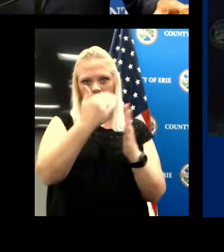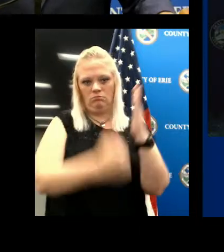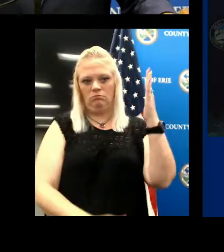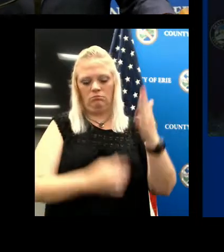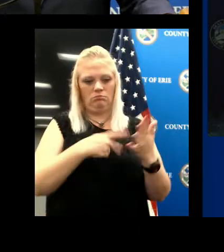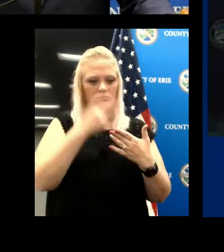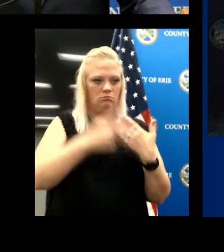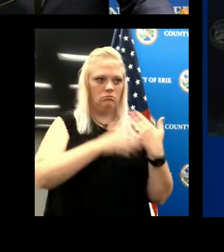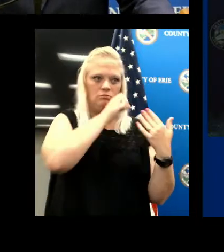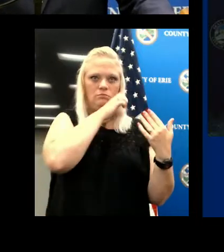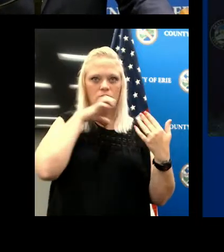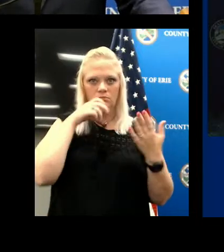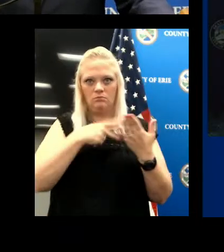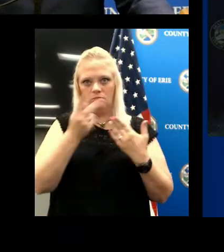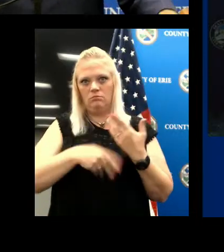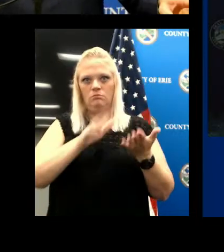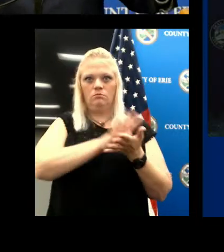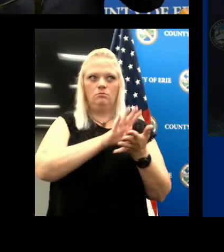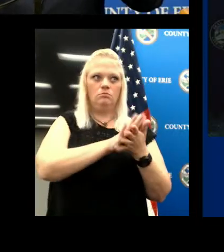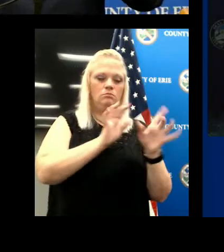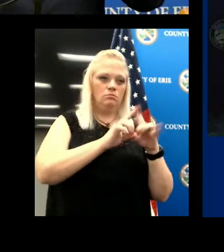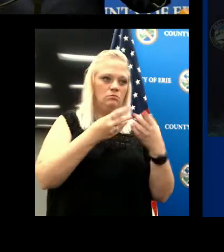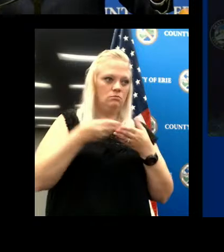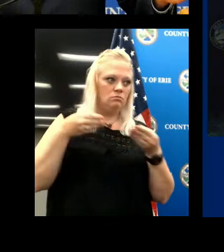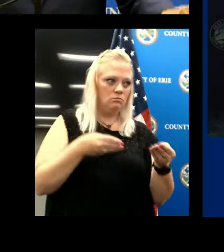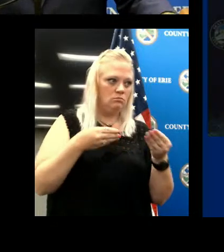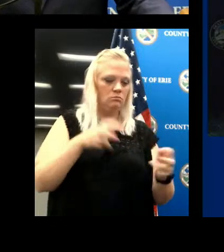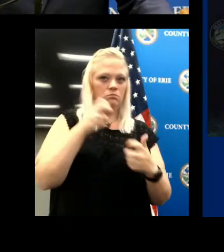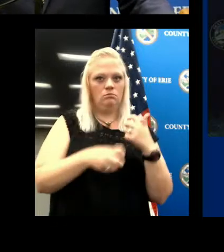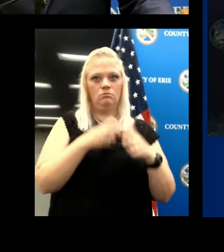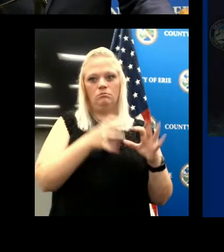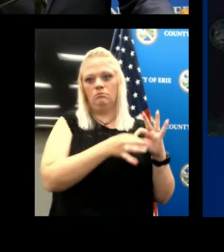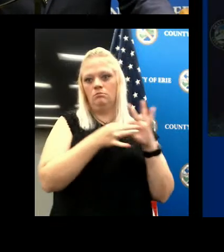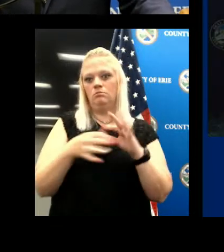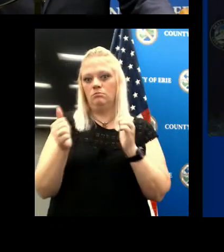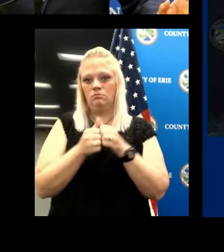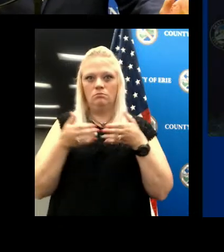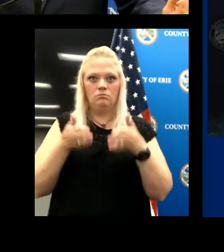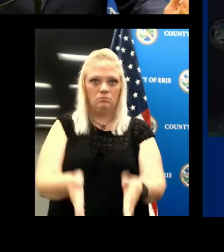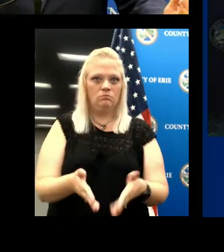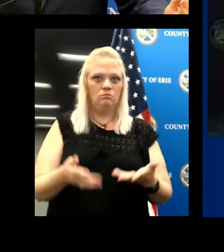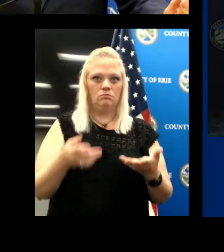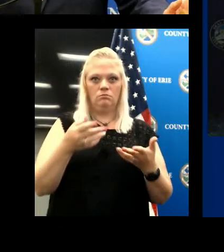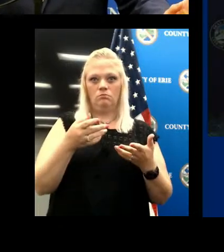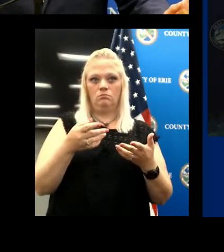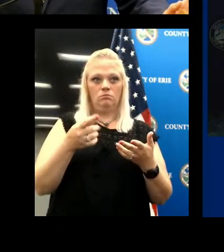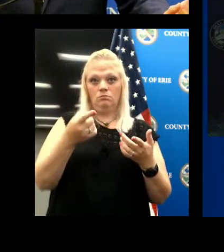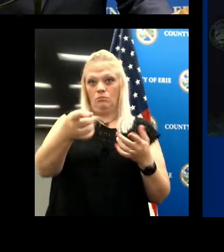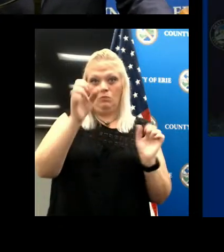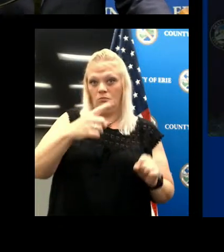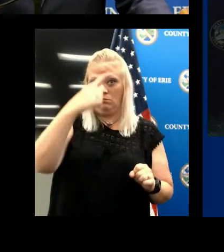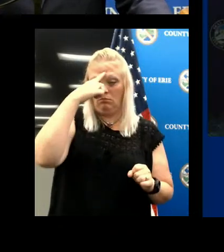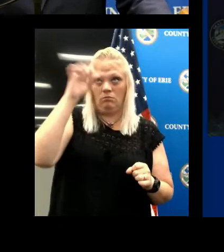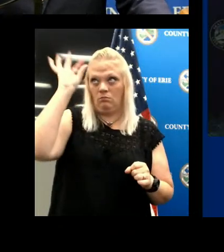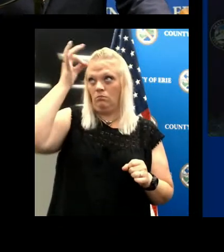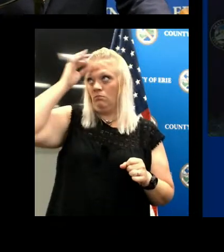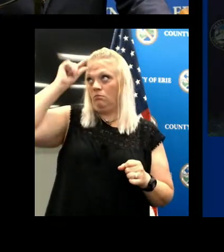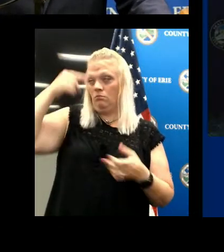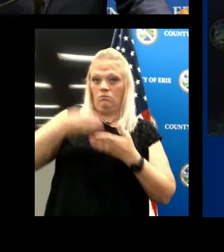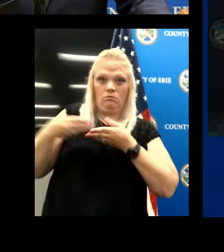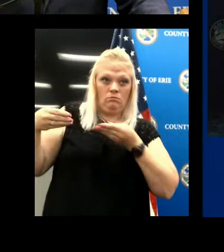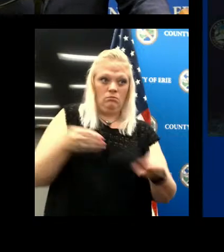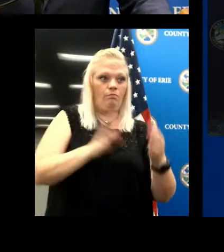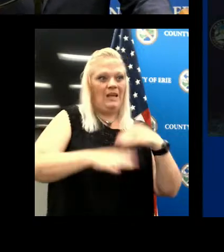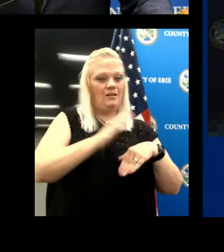senior programs, school district funding, issues associated with our roads. You name it, federal government funding is based on